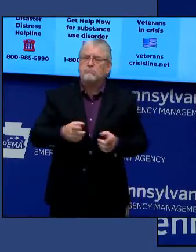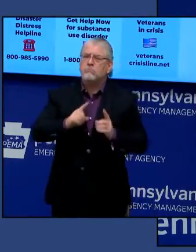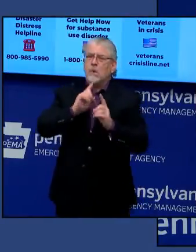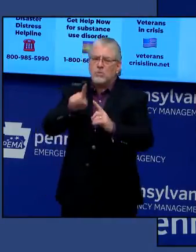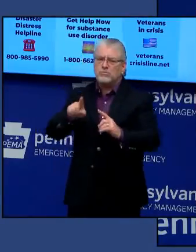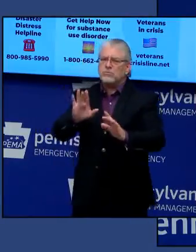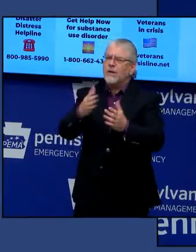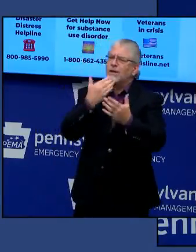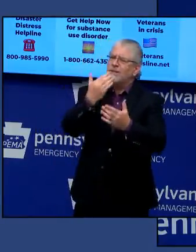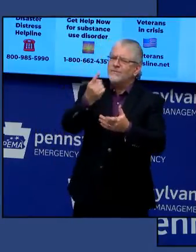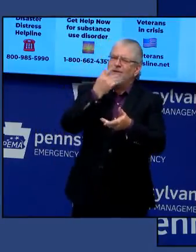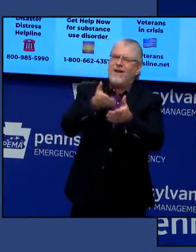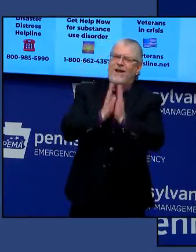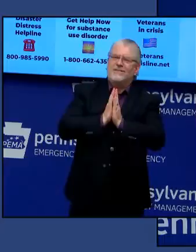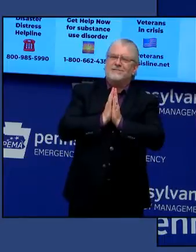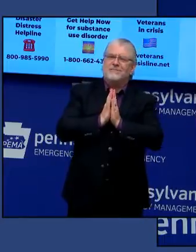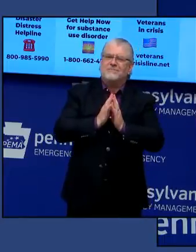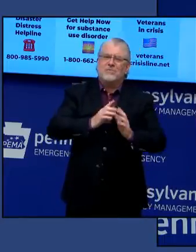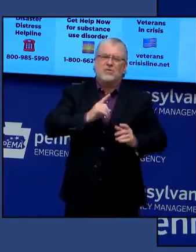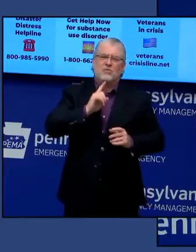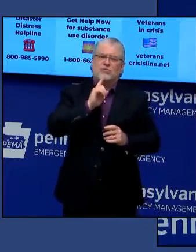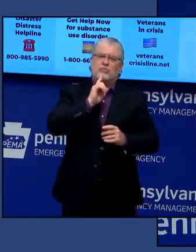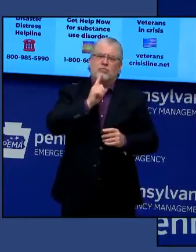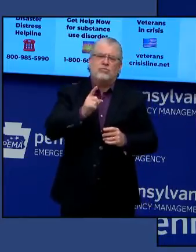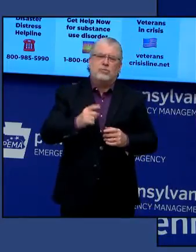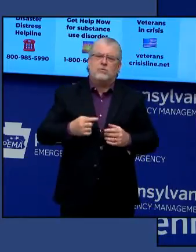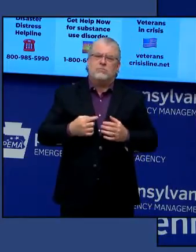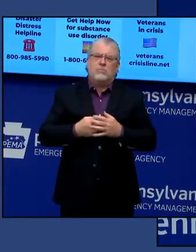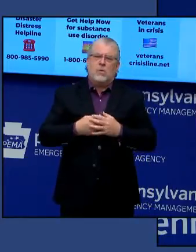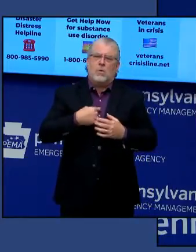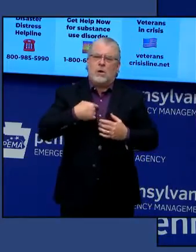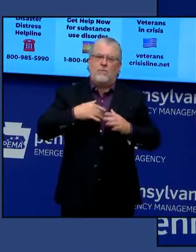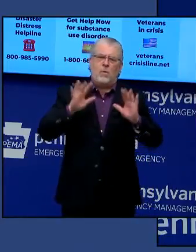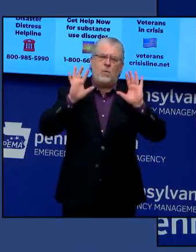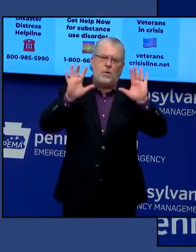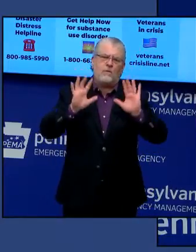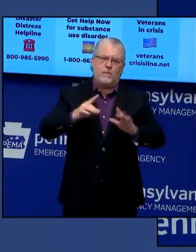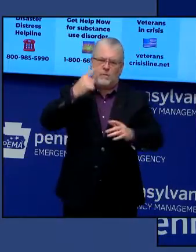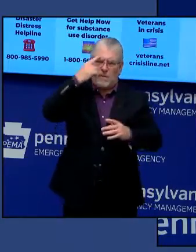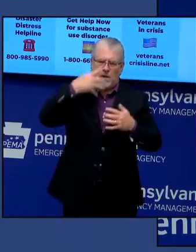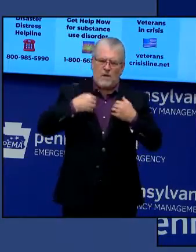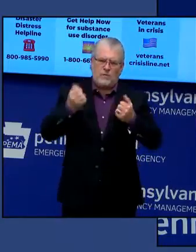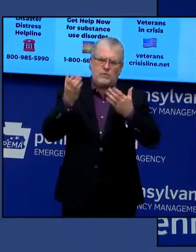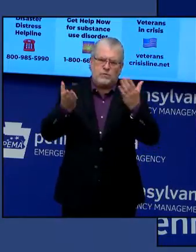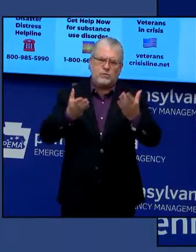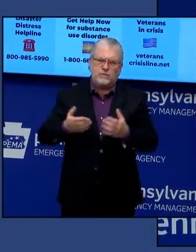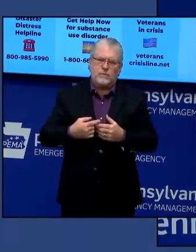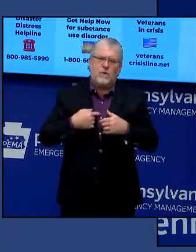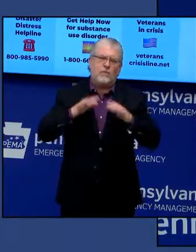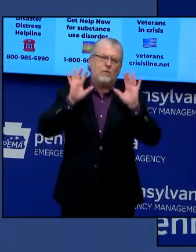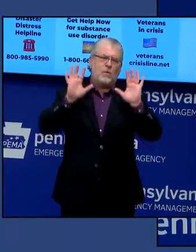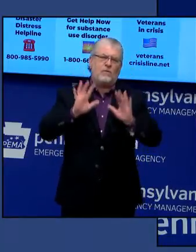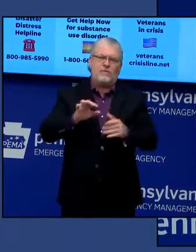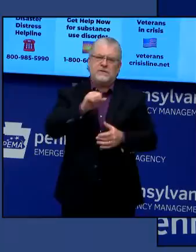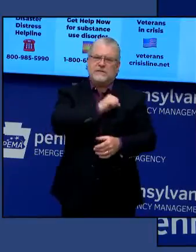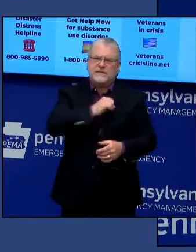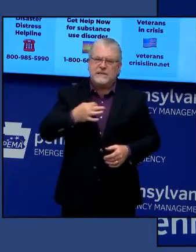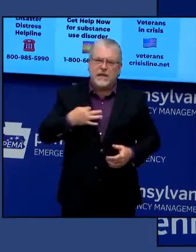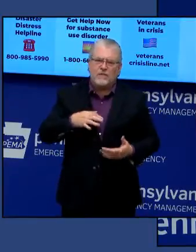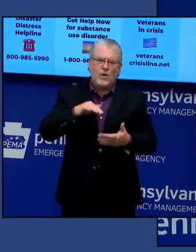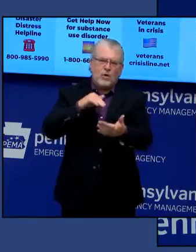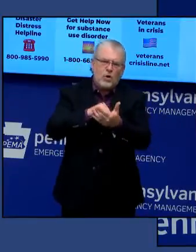about our great public health nurses, but you have to remember our laboratory technicians. I believe this is